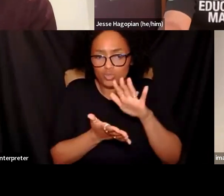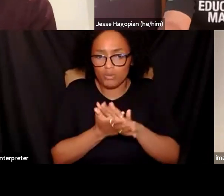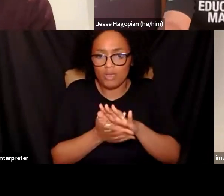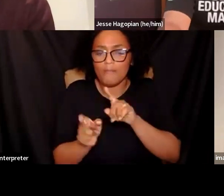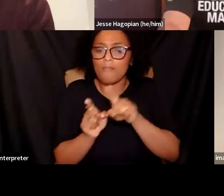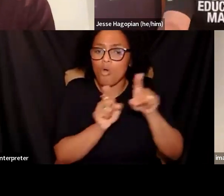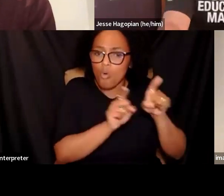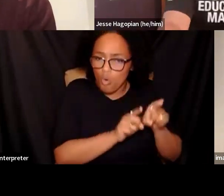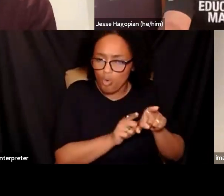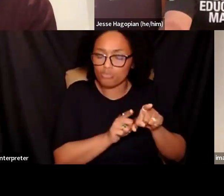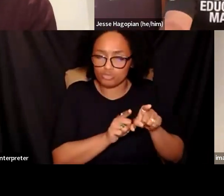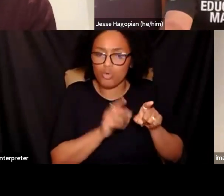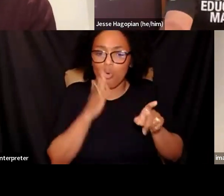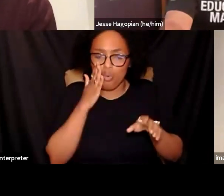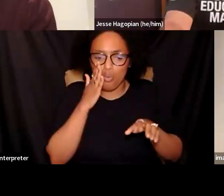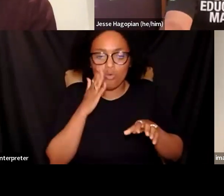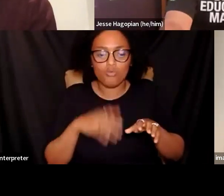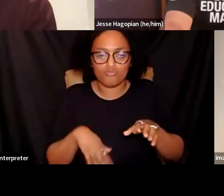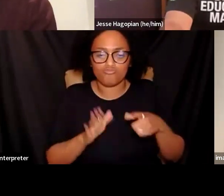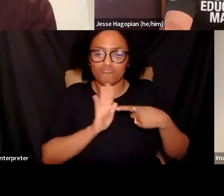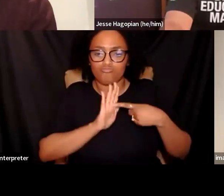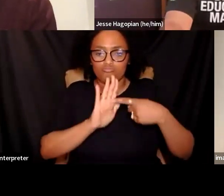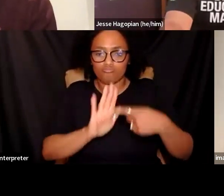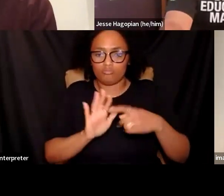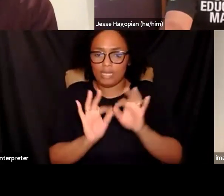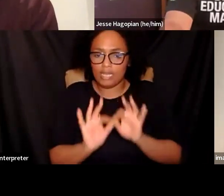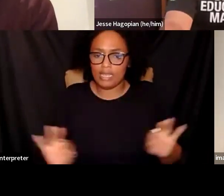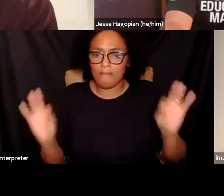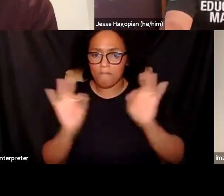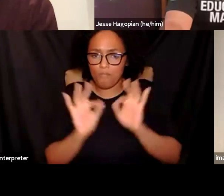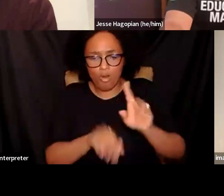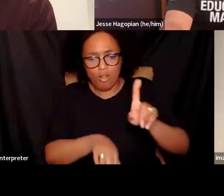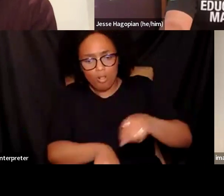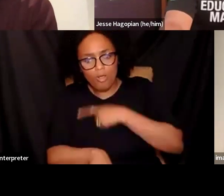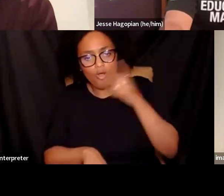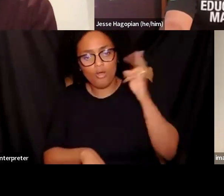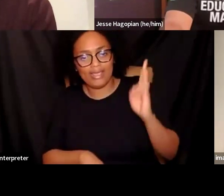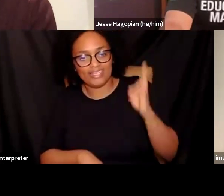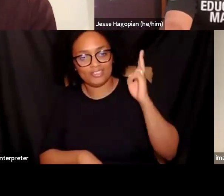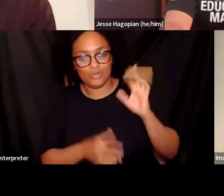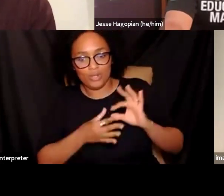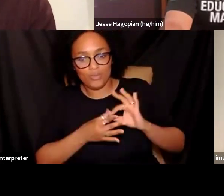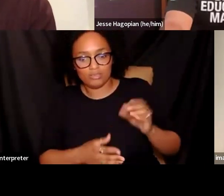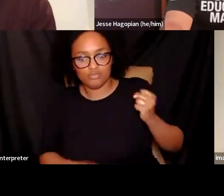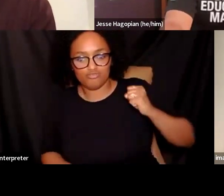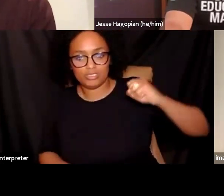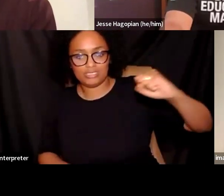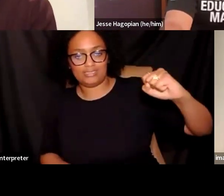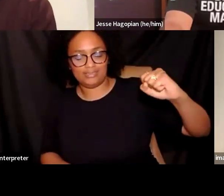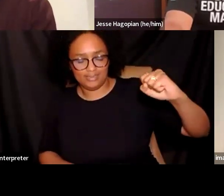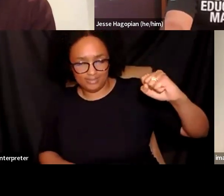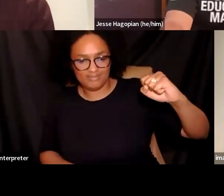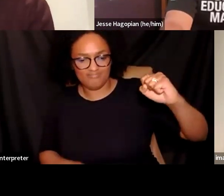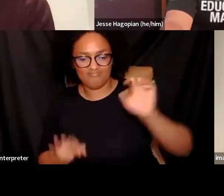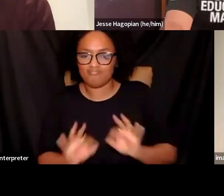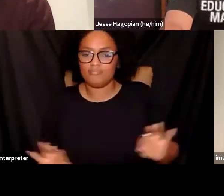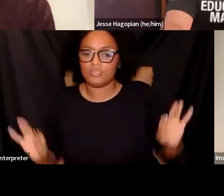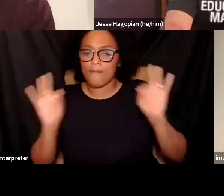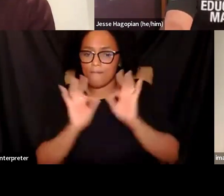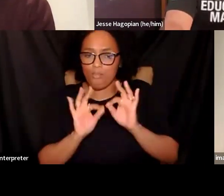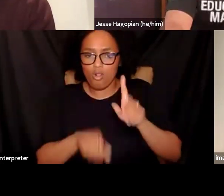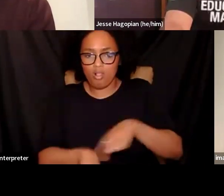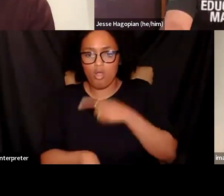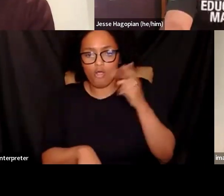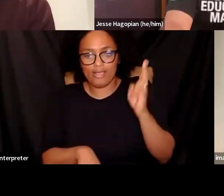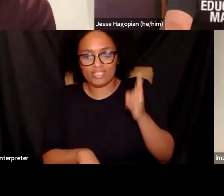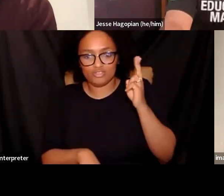lack, but that also reflected the important long history of resistance, the very important kind of long history of the kind